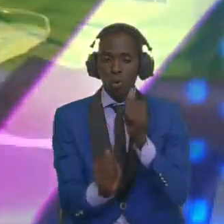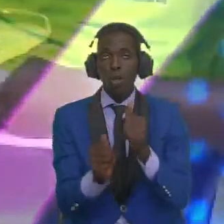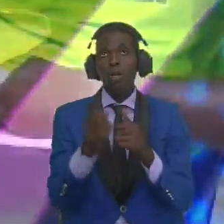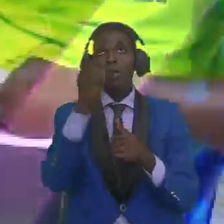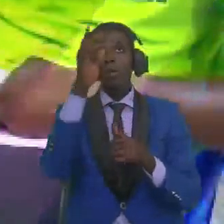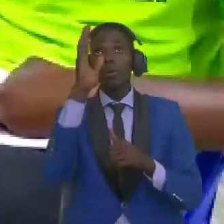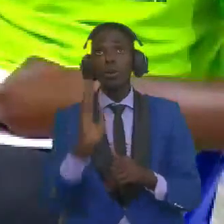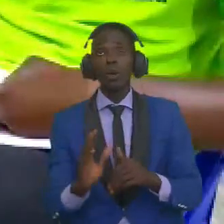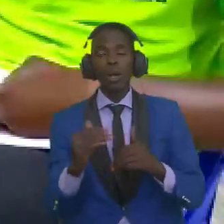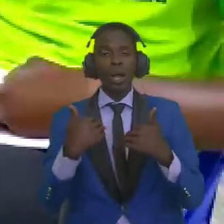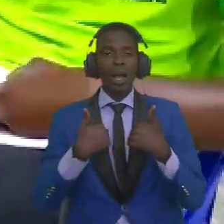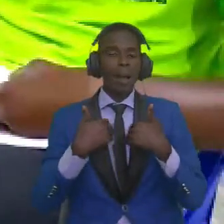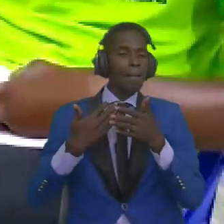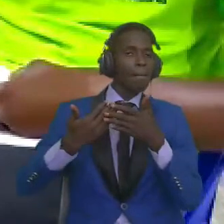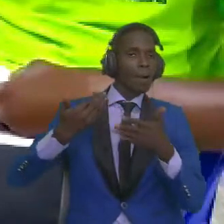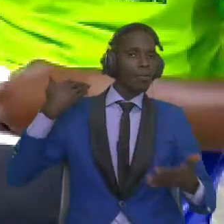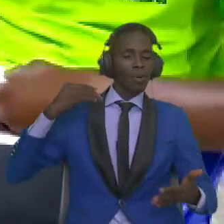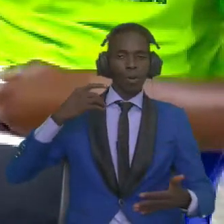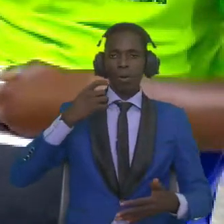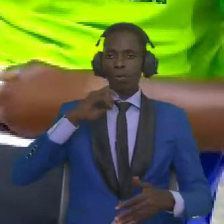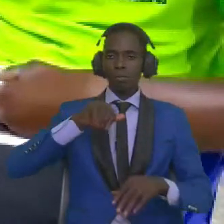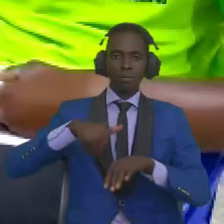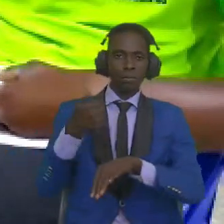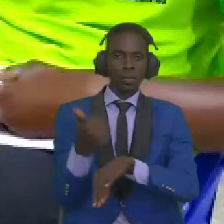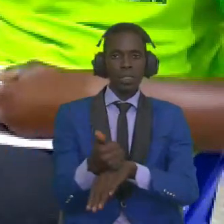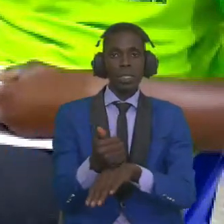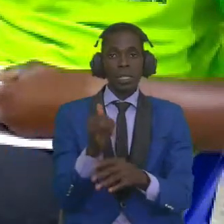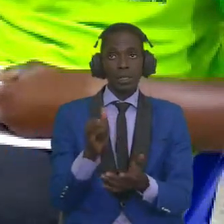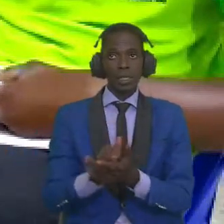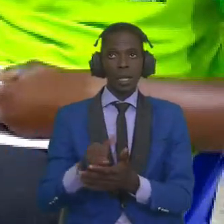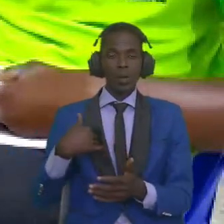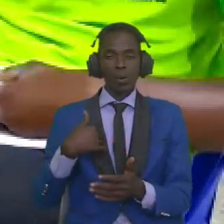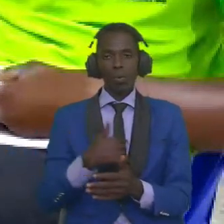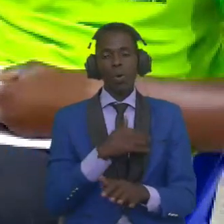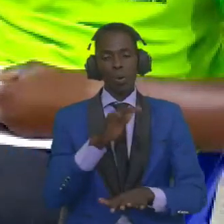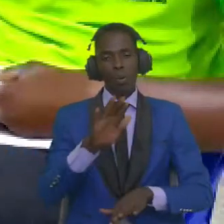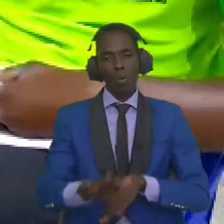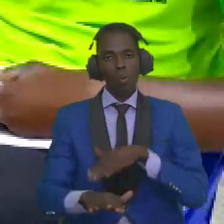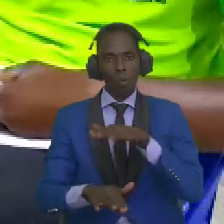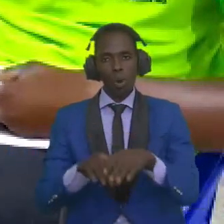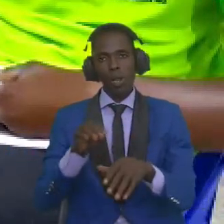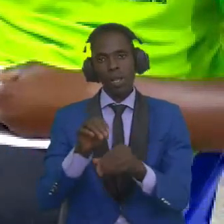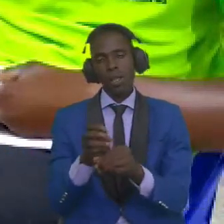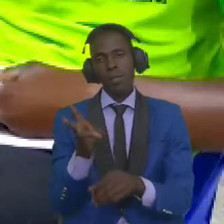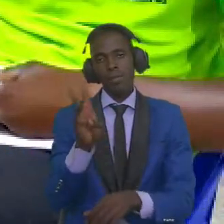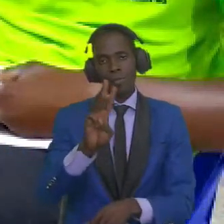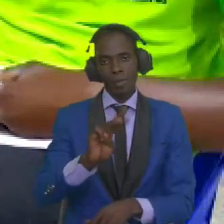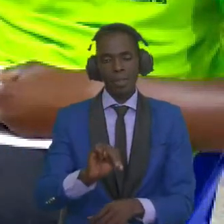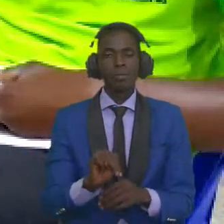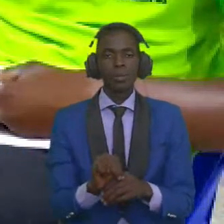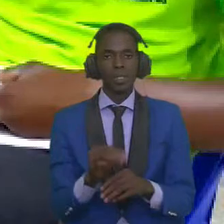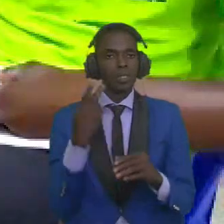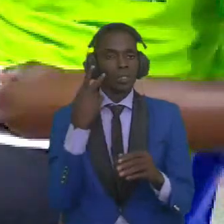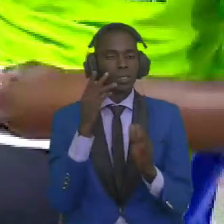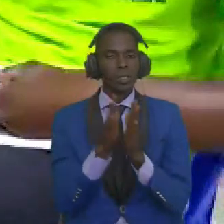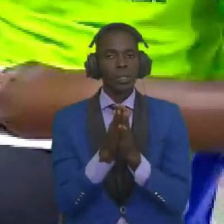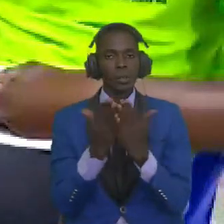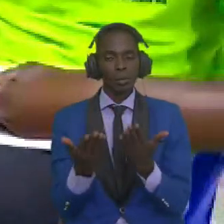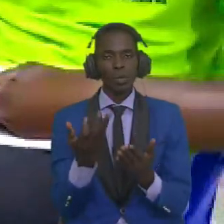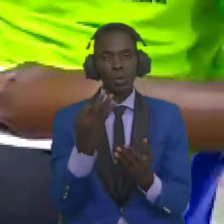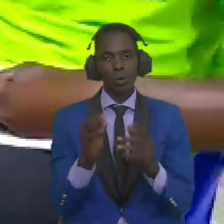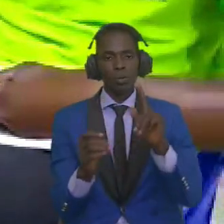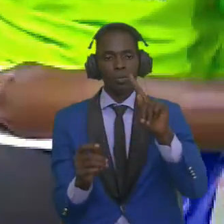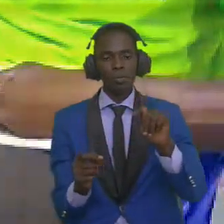has before ordained that we shall walk in them. It tells us in Titus chapter